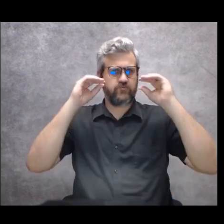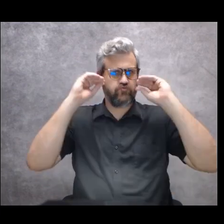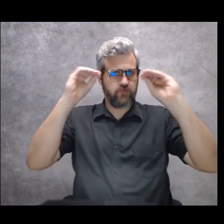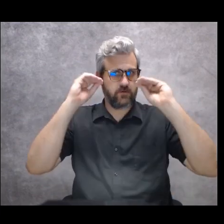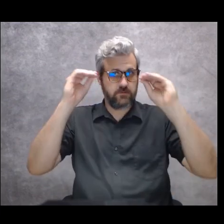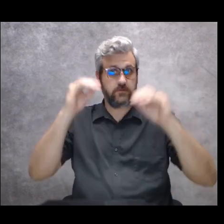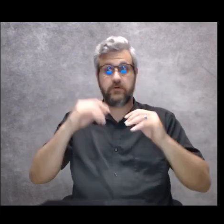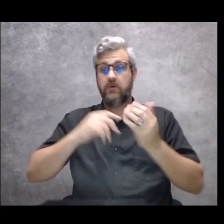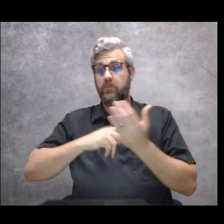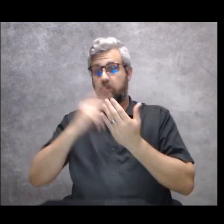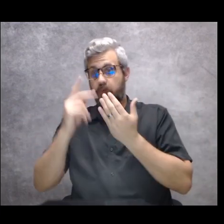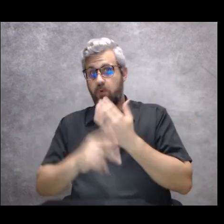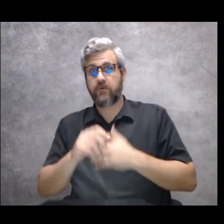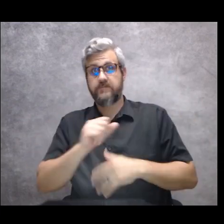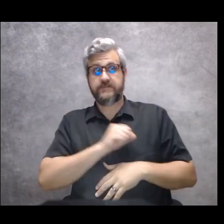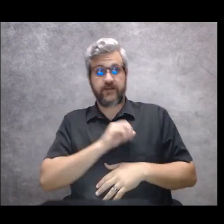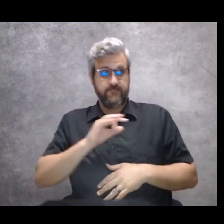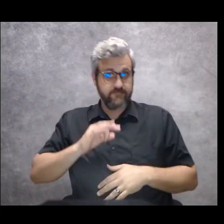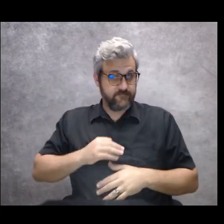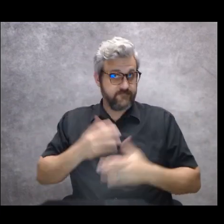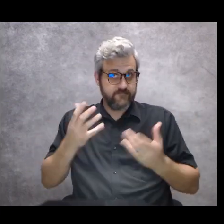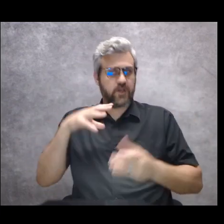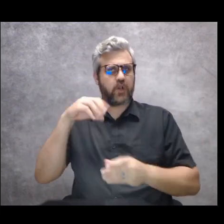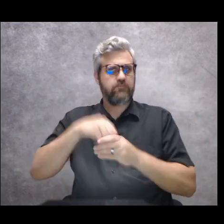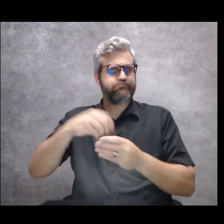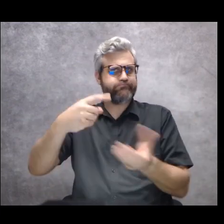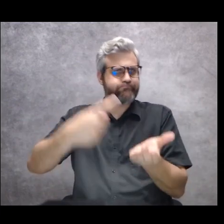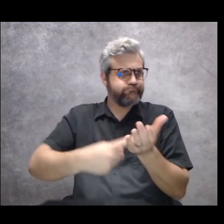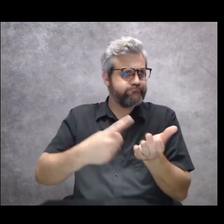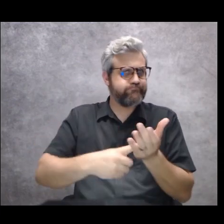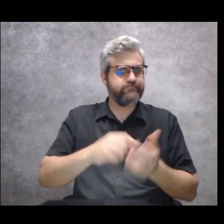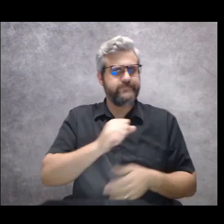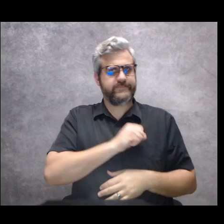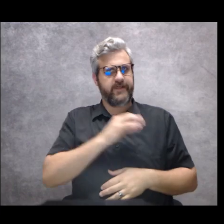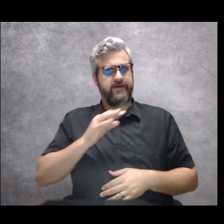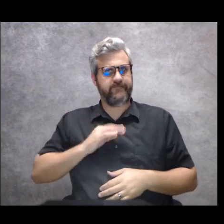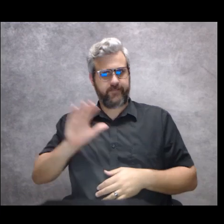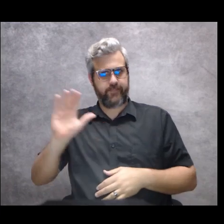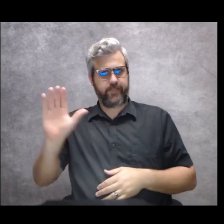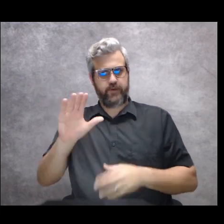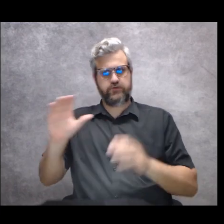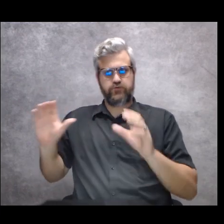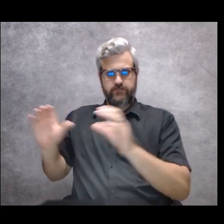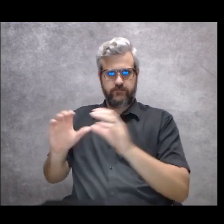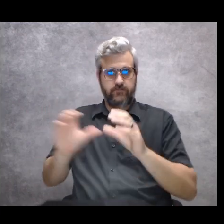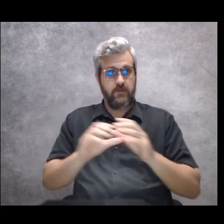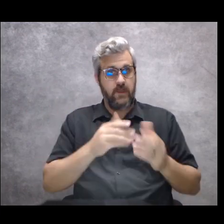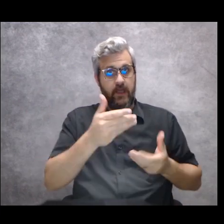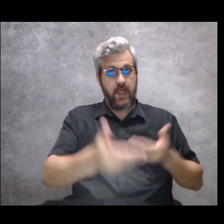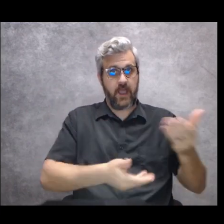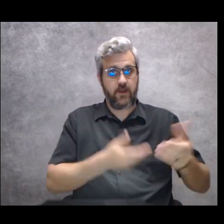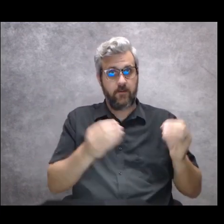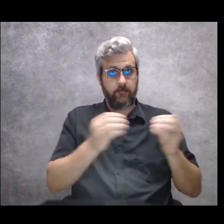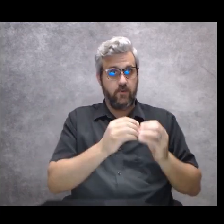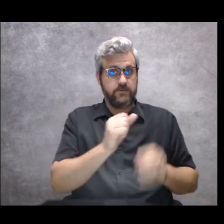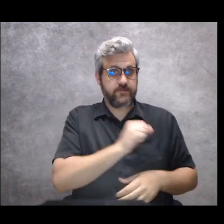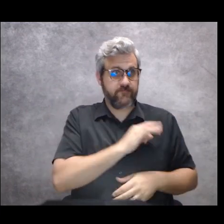discussions about staff certification, hiring of additional staff, and pairing needs of students to the